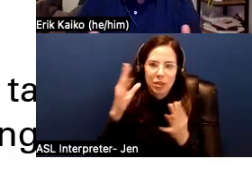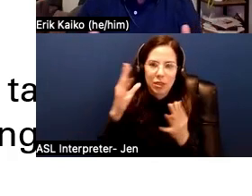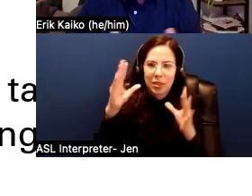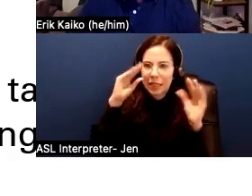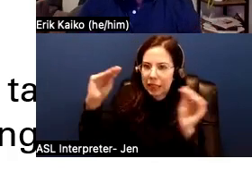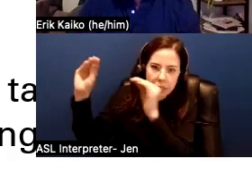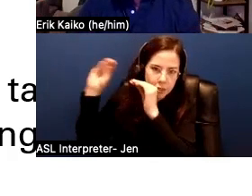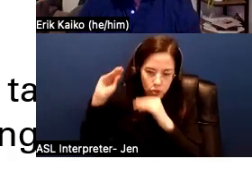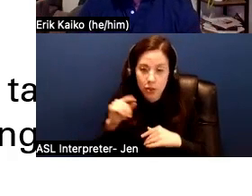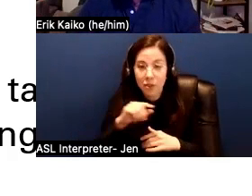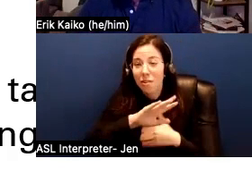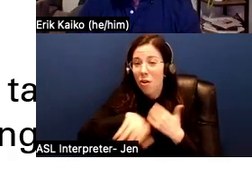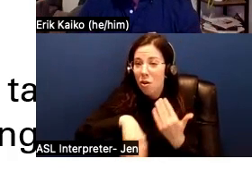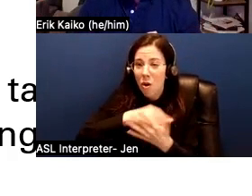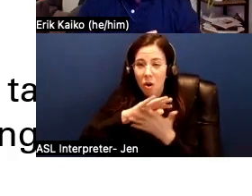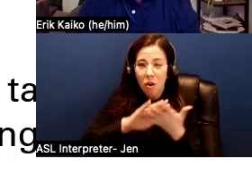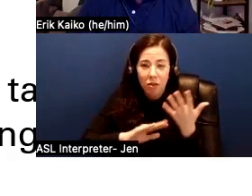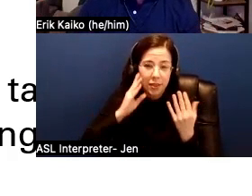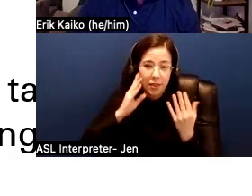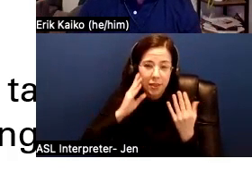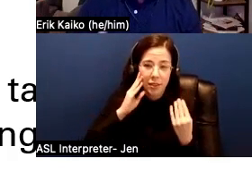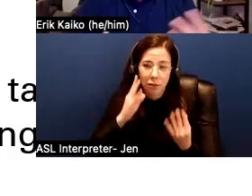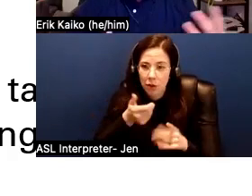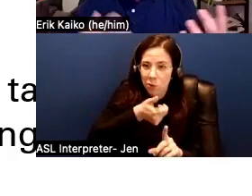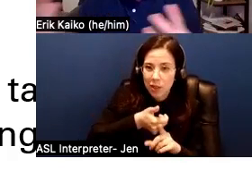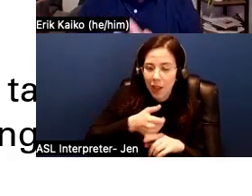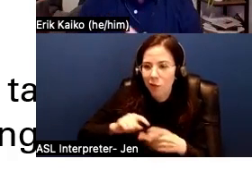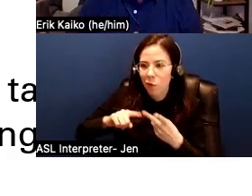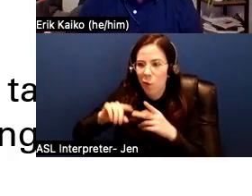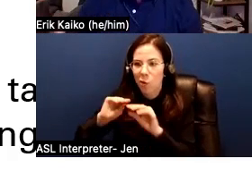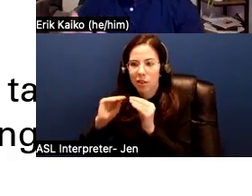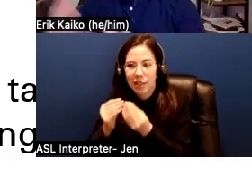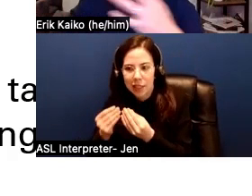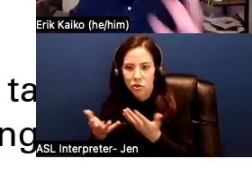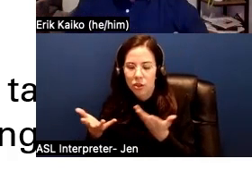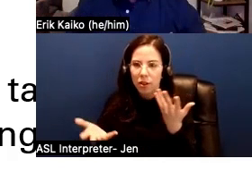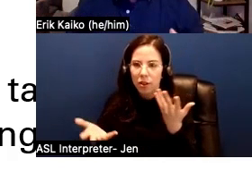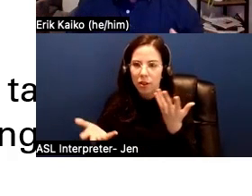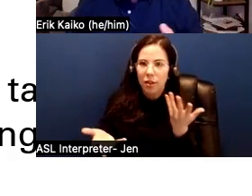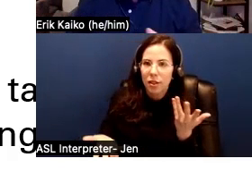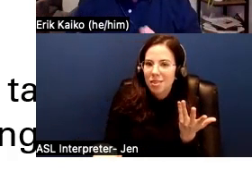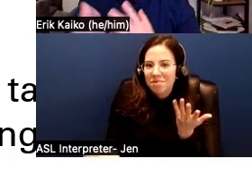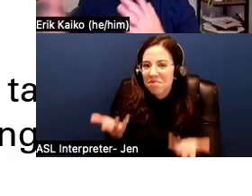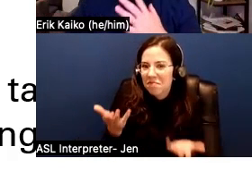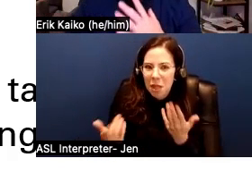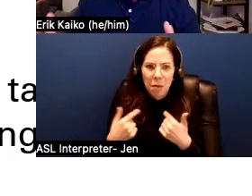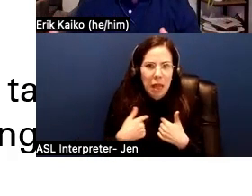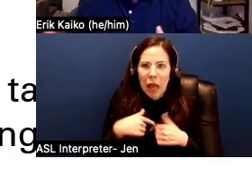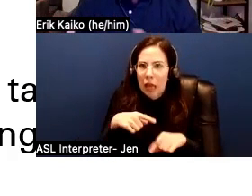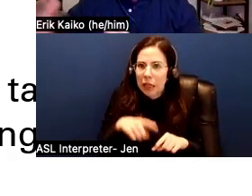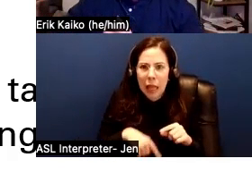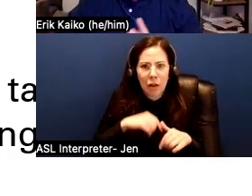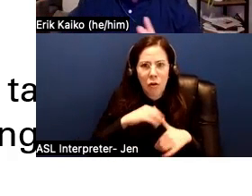yourself, individual or as an organization, may not have the capacity to do all these things to all these various